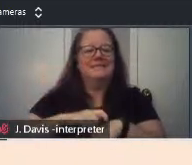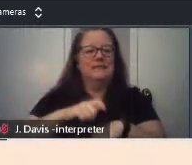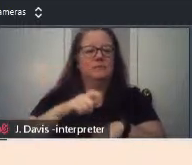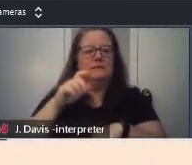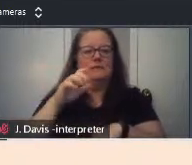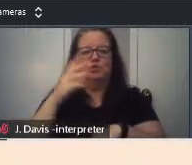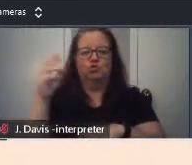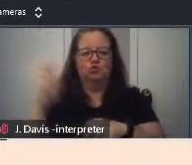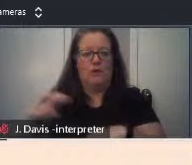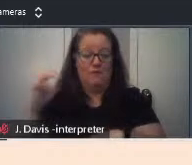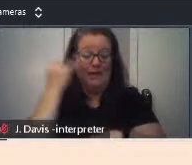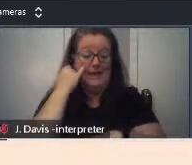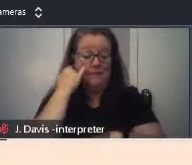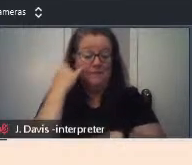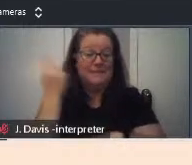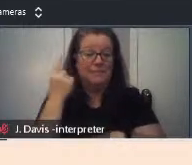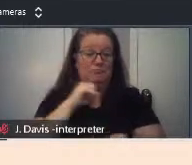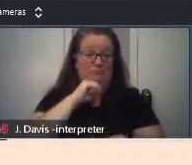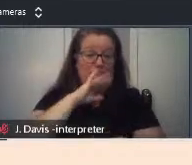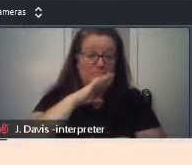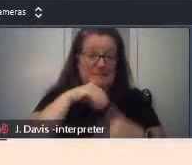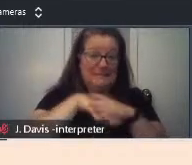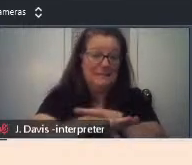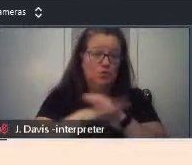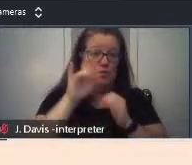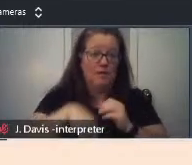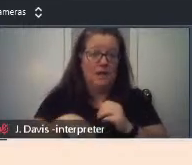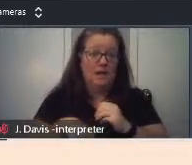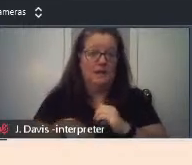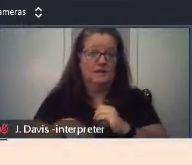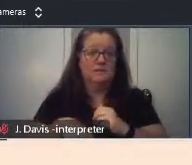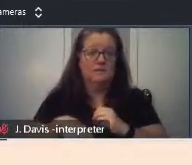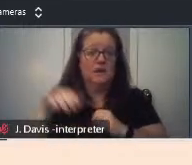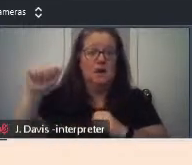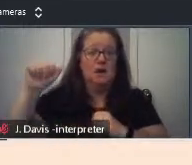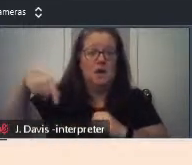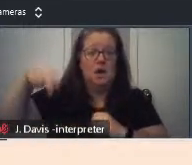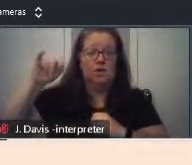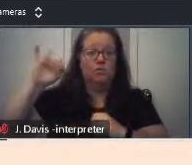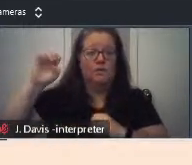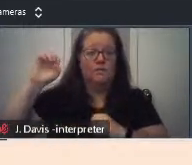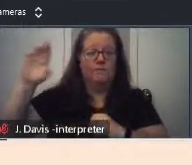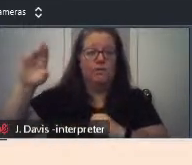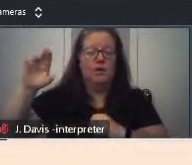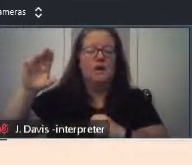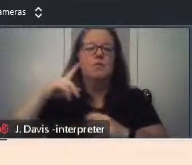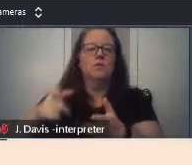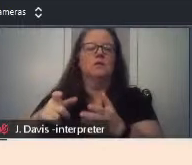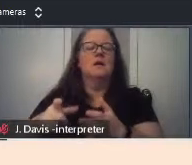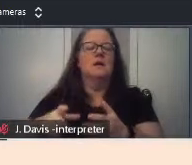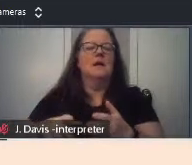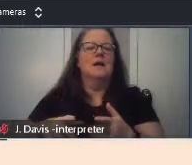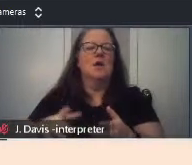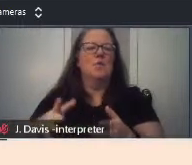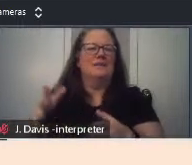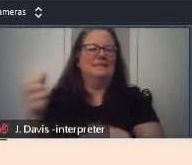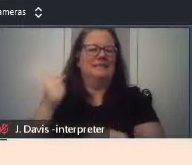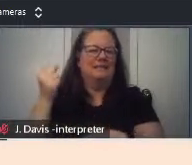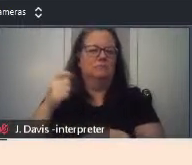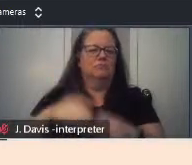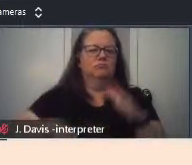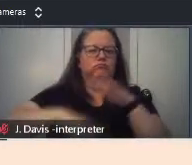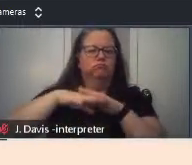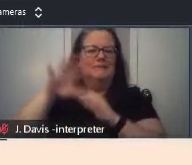if a contaminant would get into our aquifer, it would take it 10 years to get to the well, the actual well. So we're actually pumping